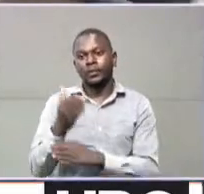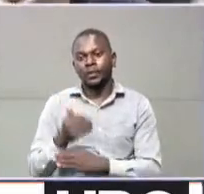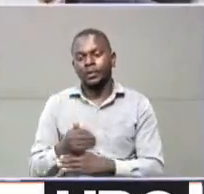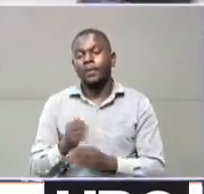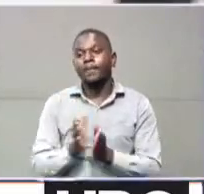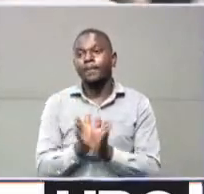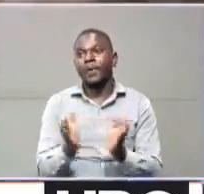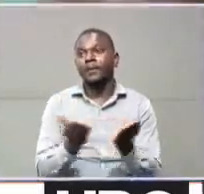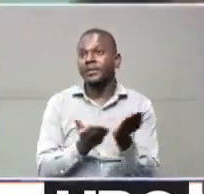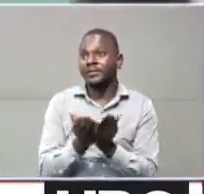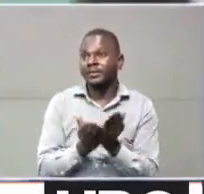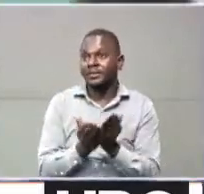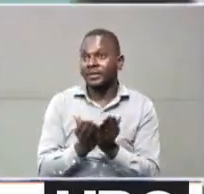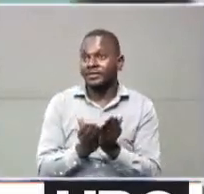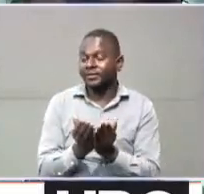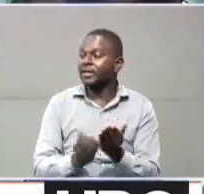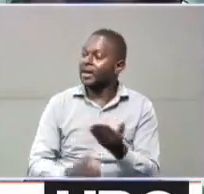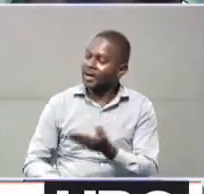service